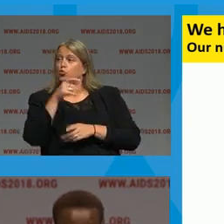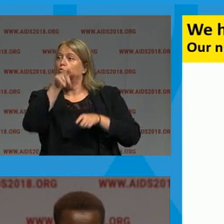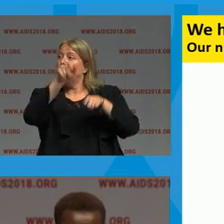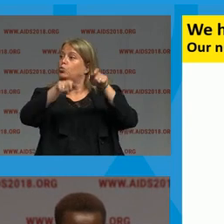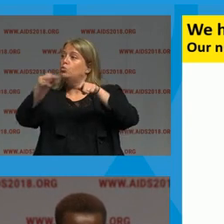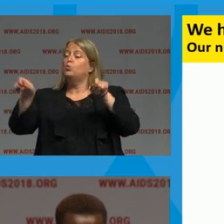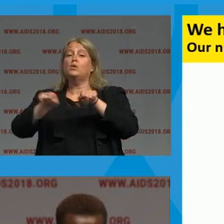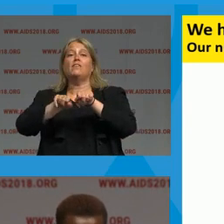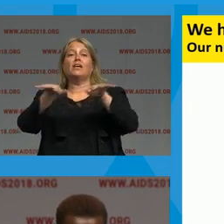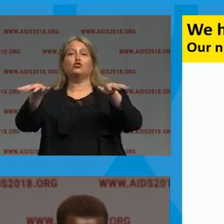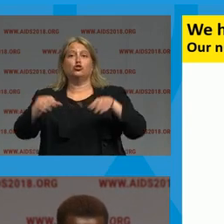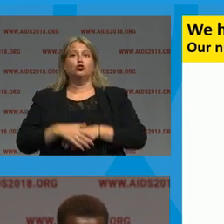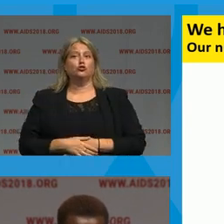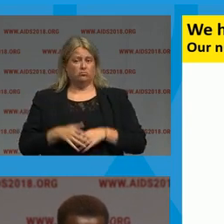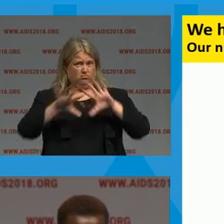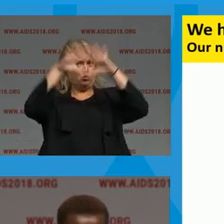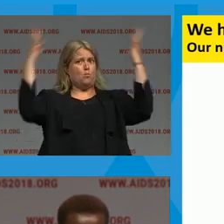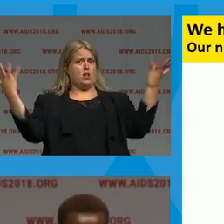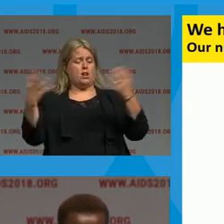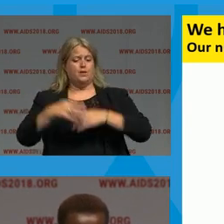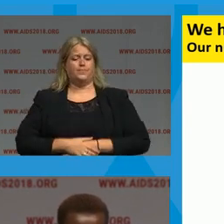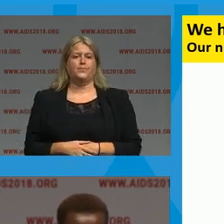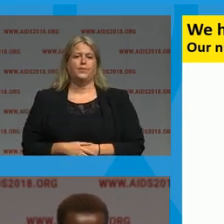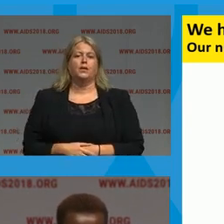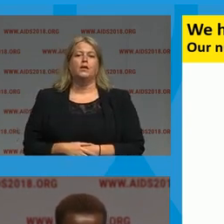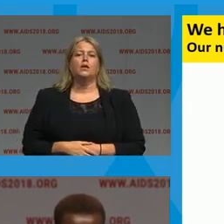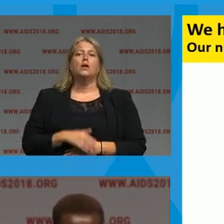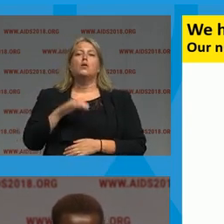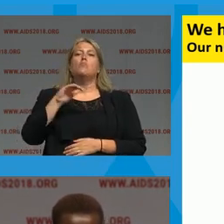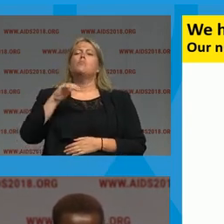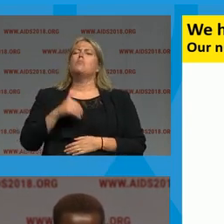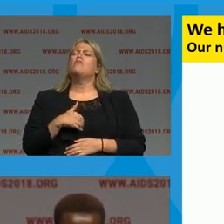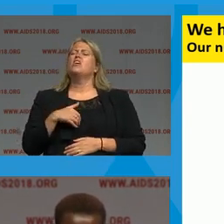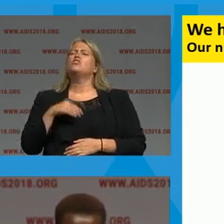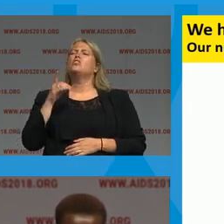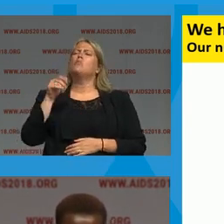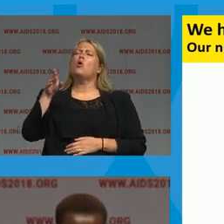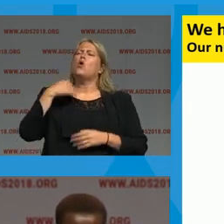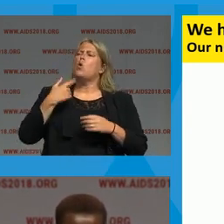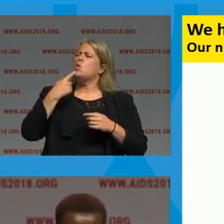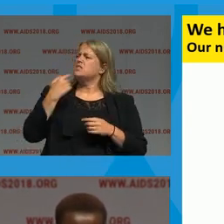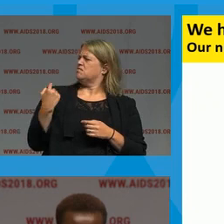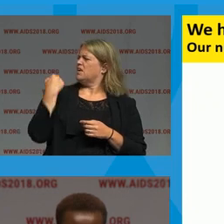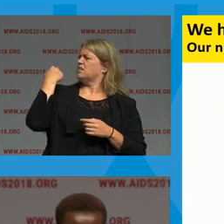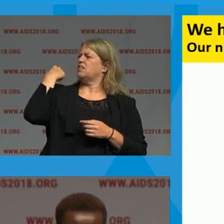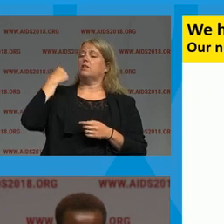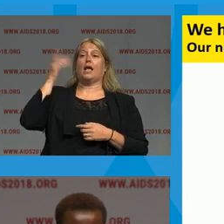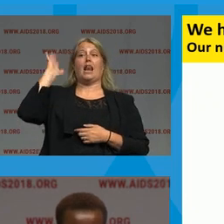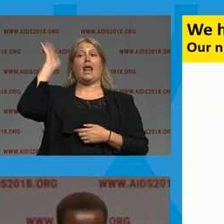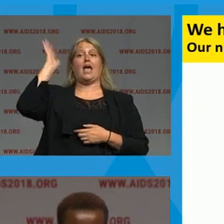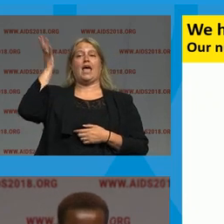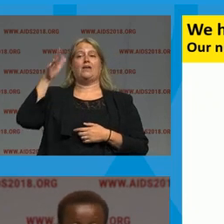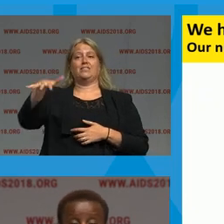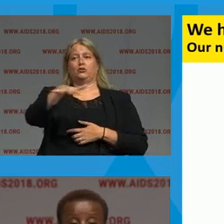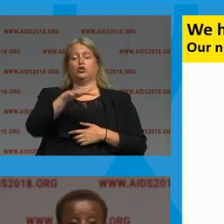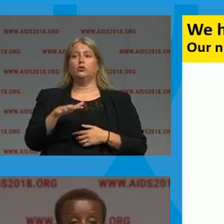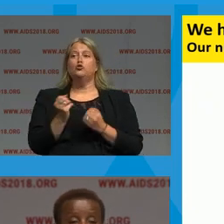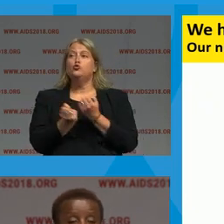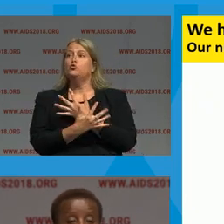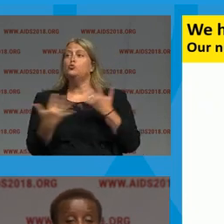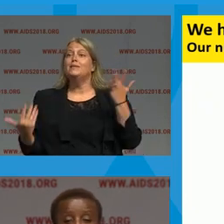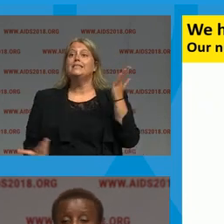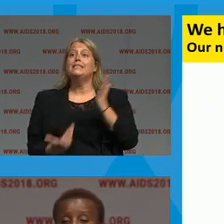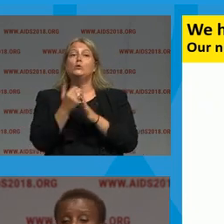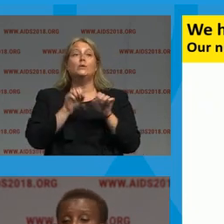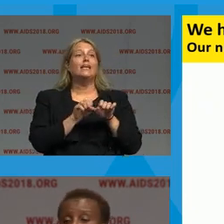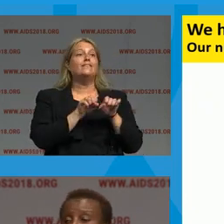across the global community. As Professor Deborah said during the JLI session, if we have too many new infections,